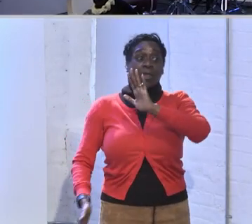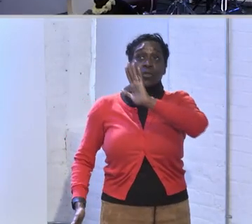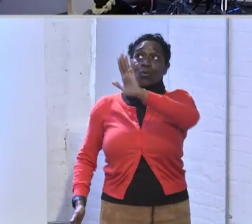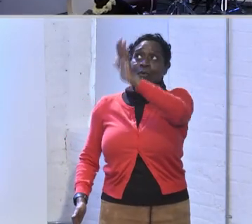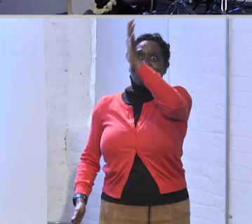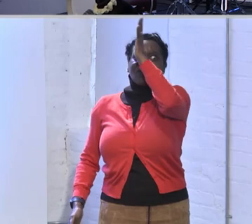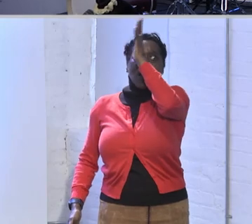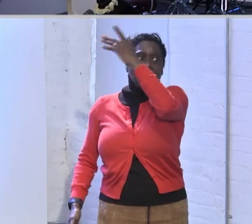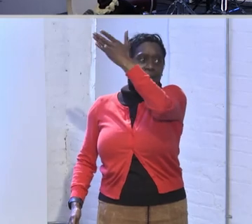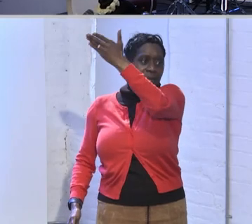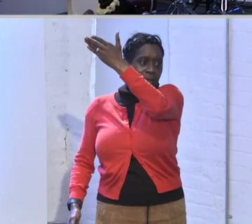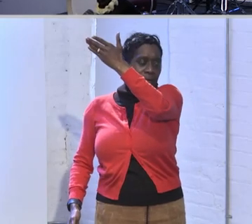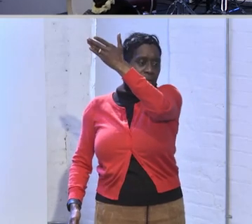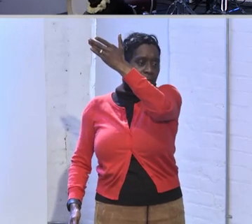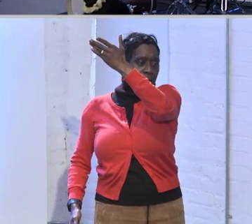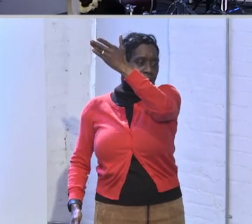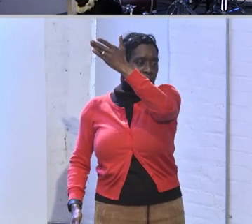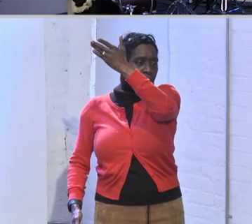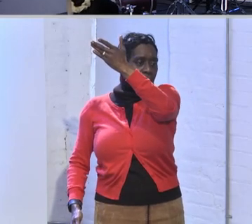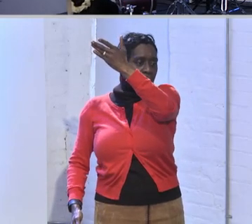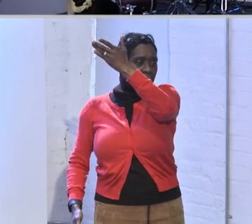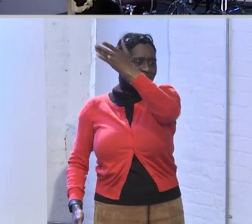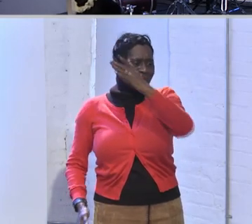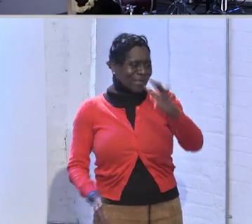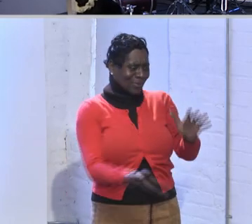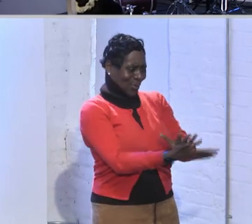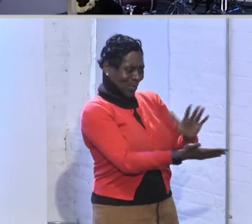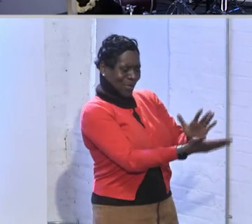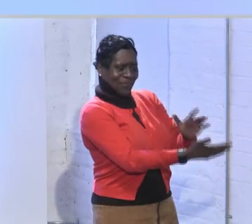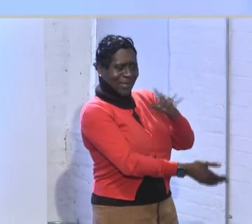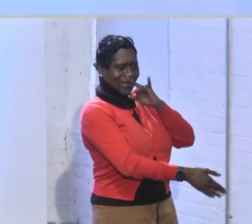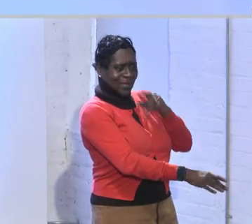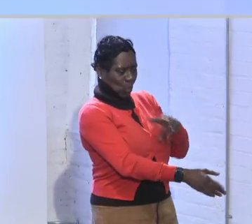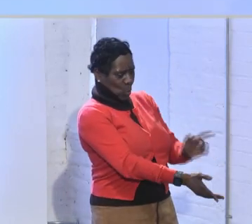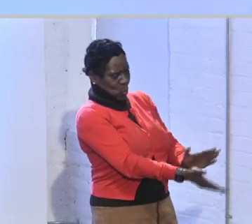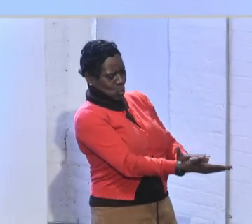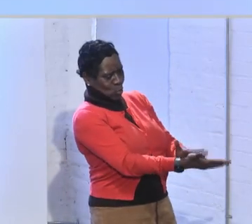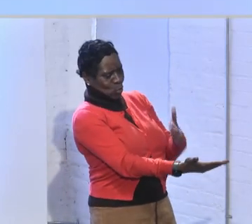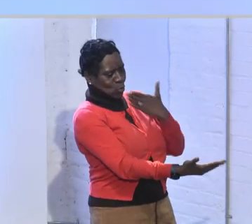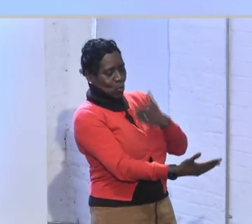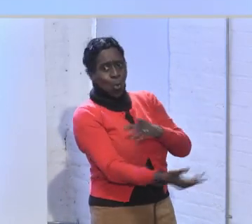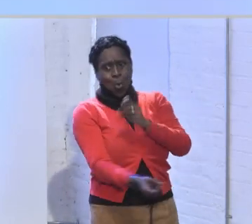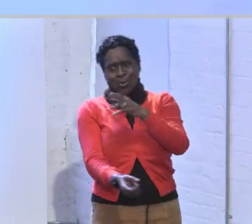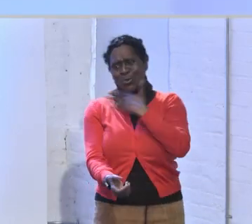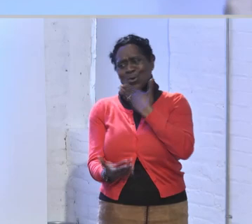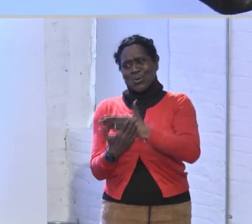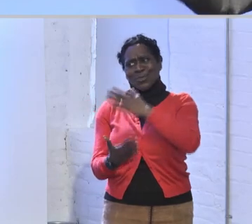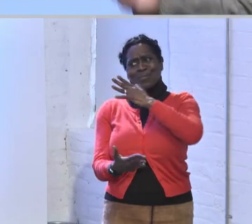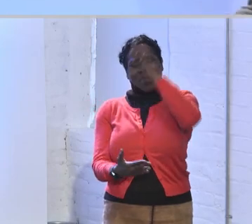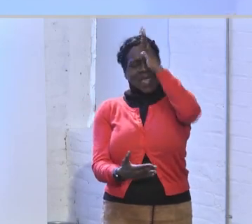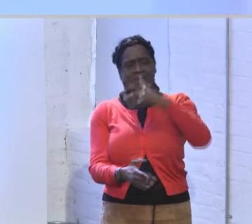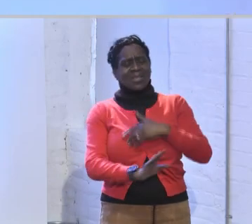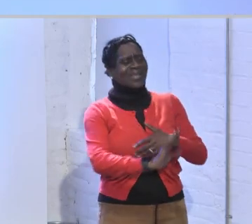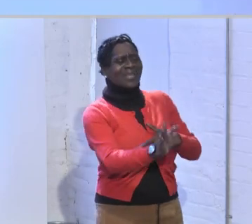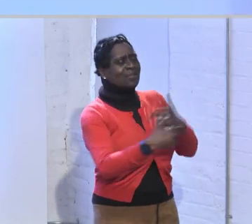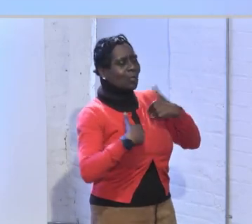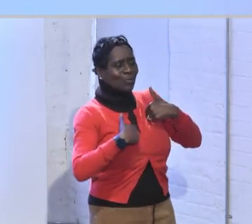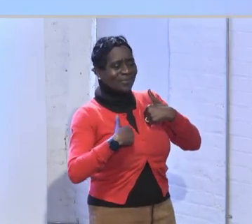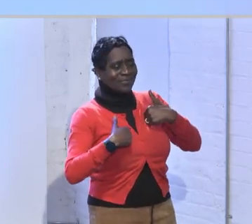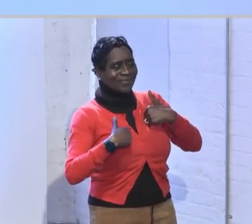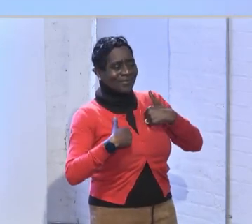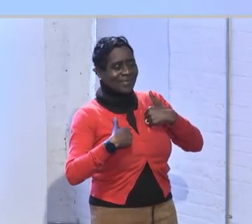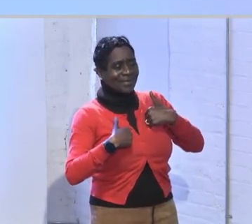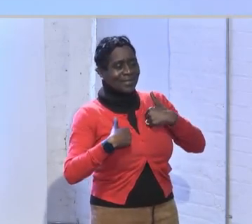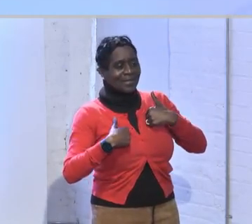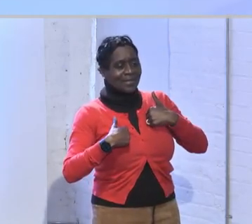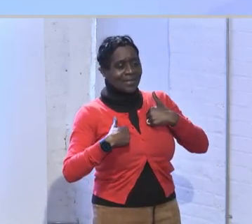That's the design of good works, not to glorify the kids, not to go like, wow, you are a good parent. That has nothing to do with it. It has